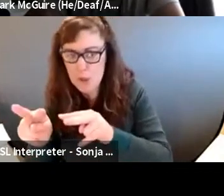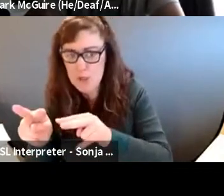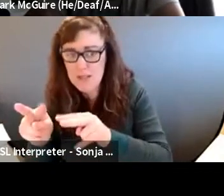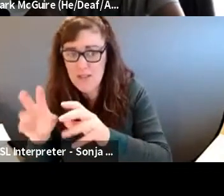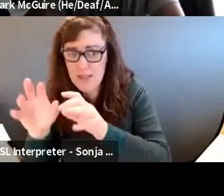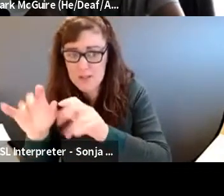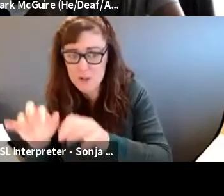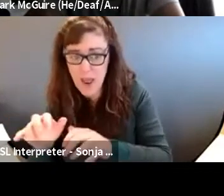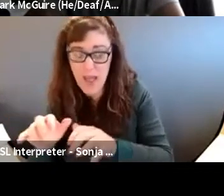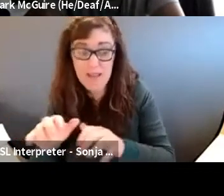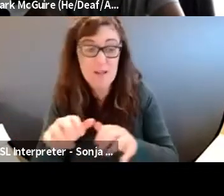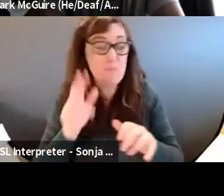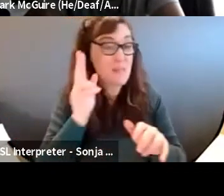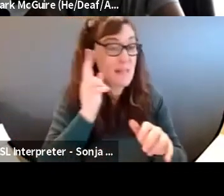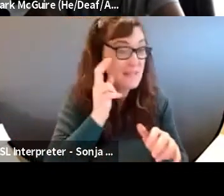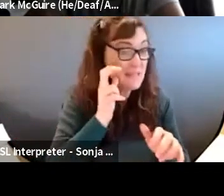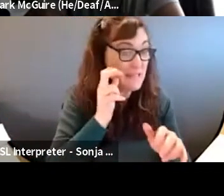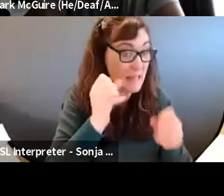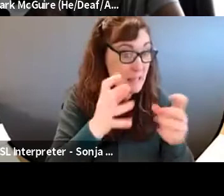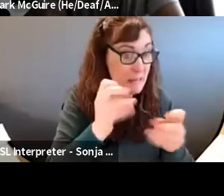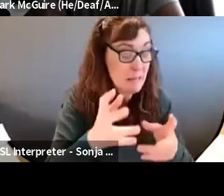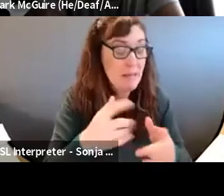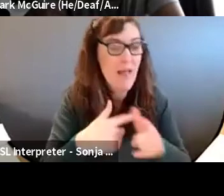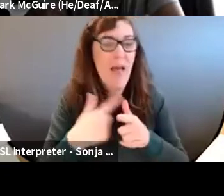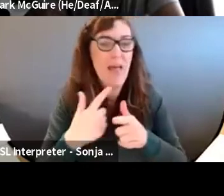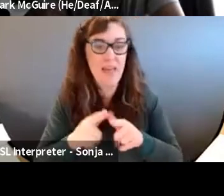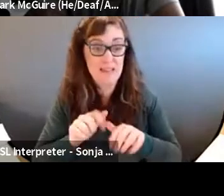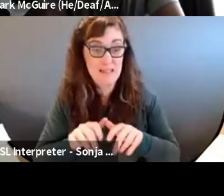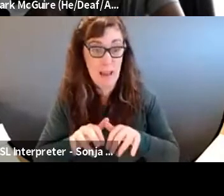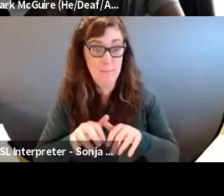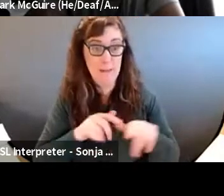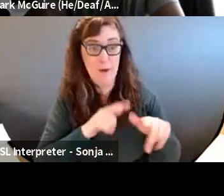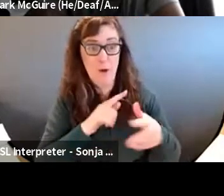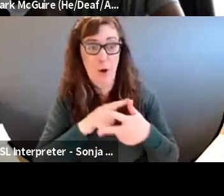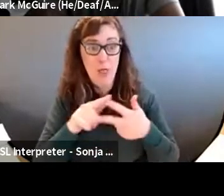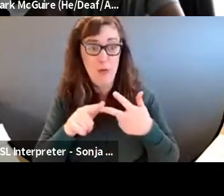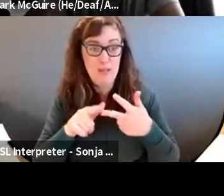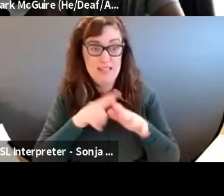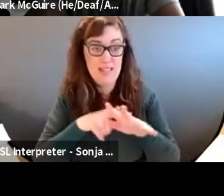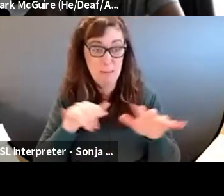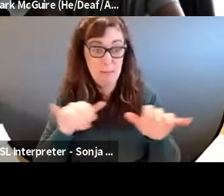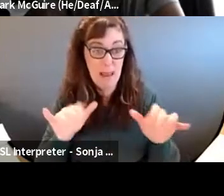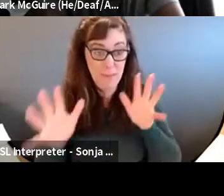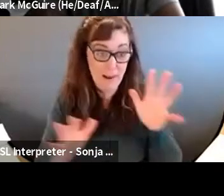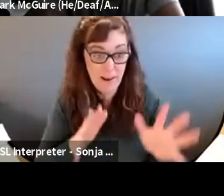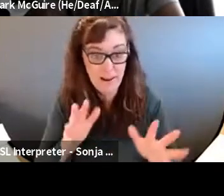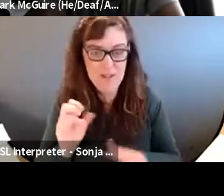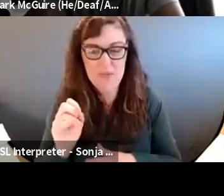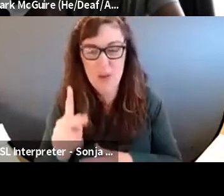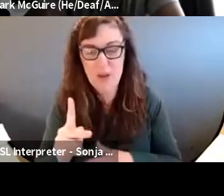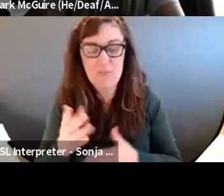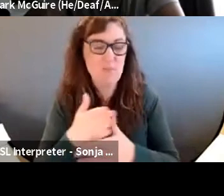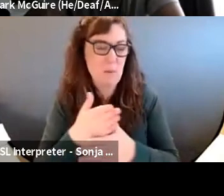typing words, all right? So yay, so let's go through it. So I'm going to share my screen, which is this Miro